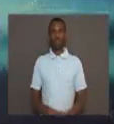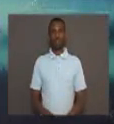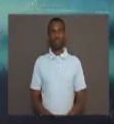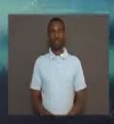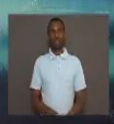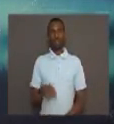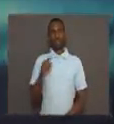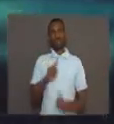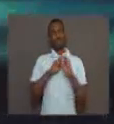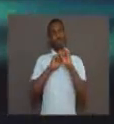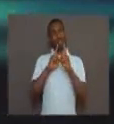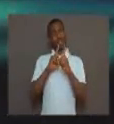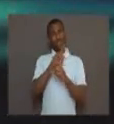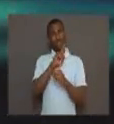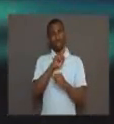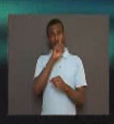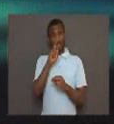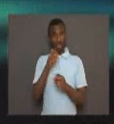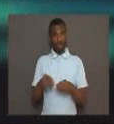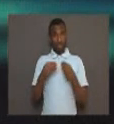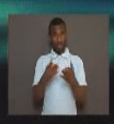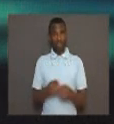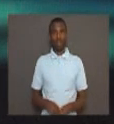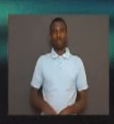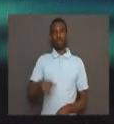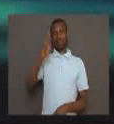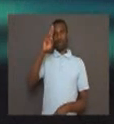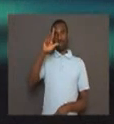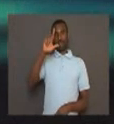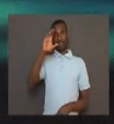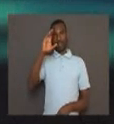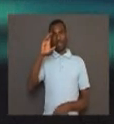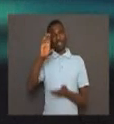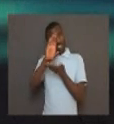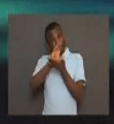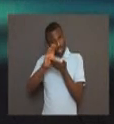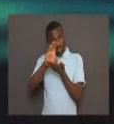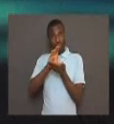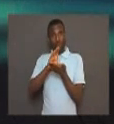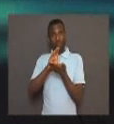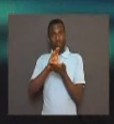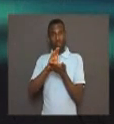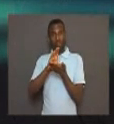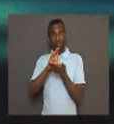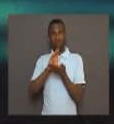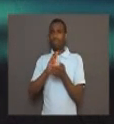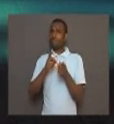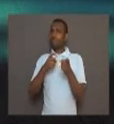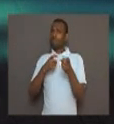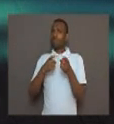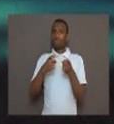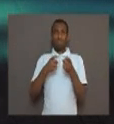Welcome back, students. To answer our question, the RLC circuit